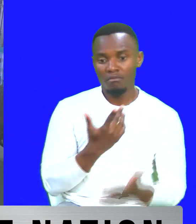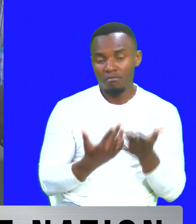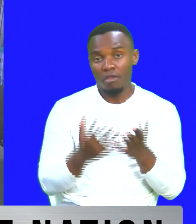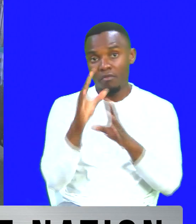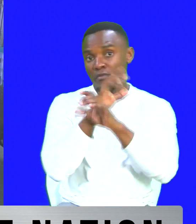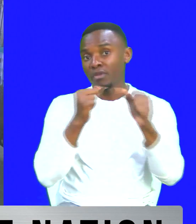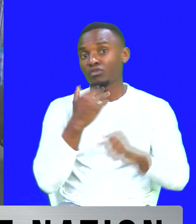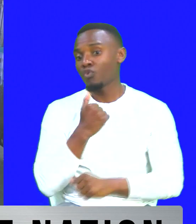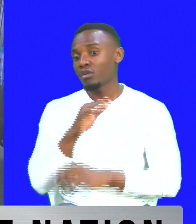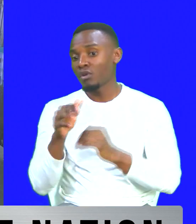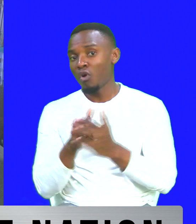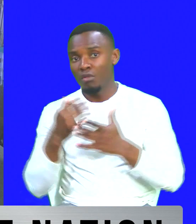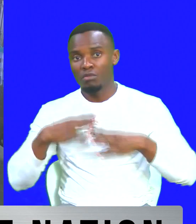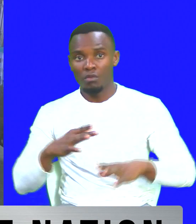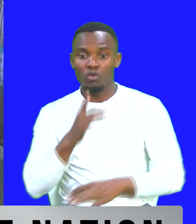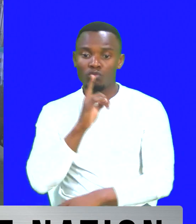Well,